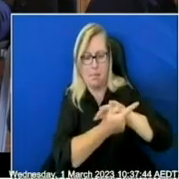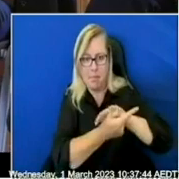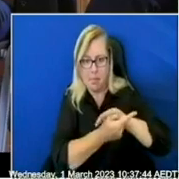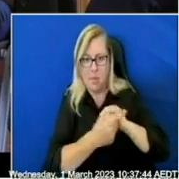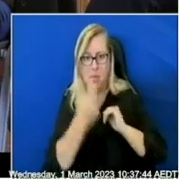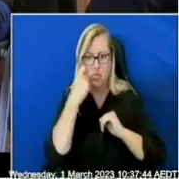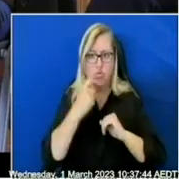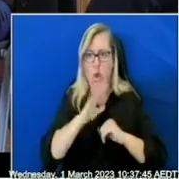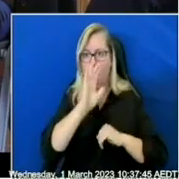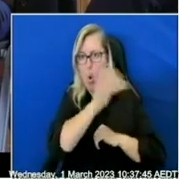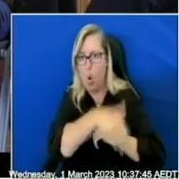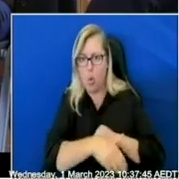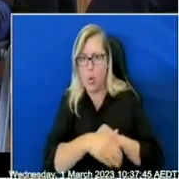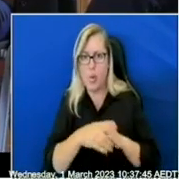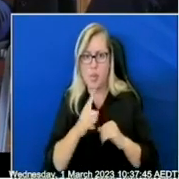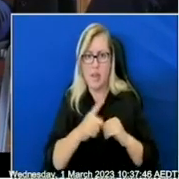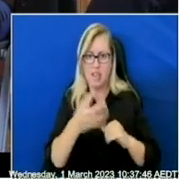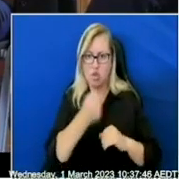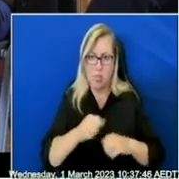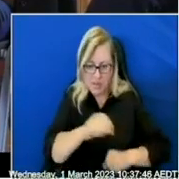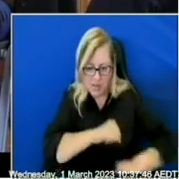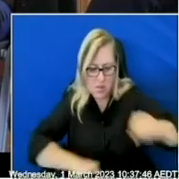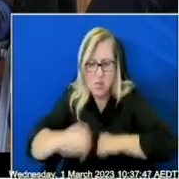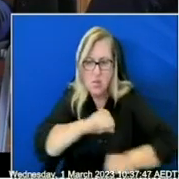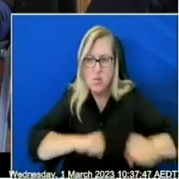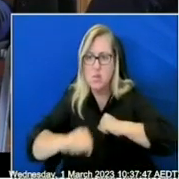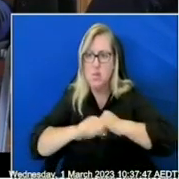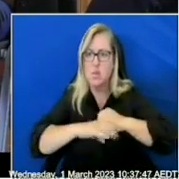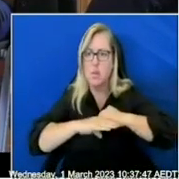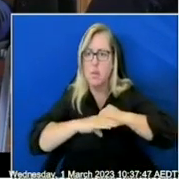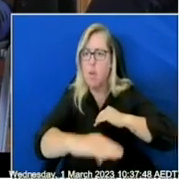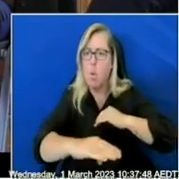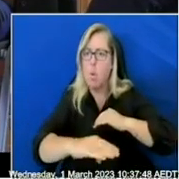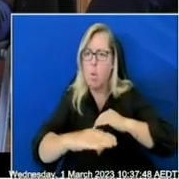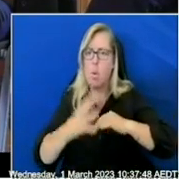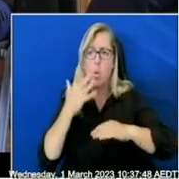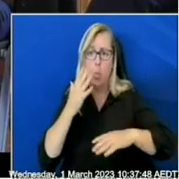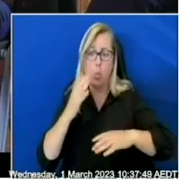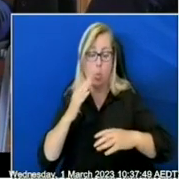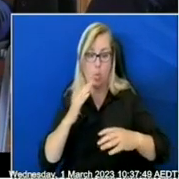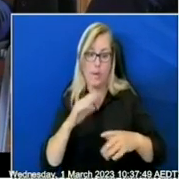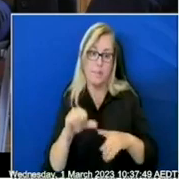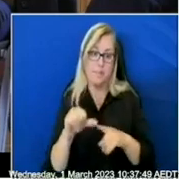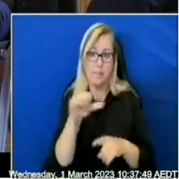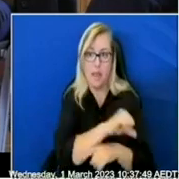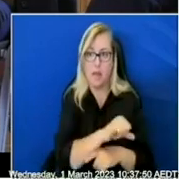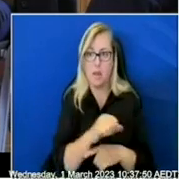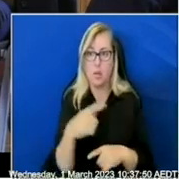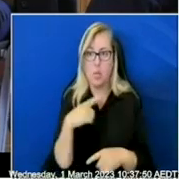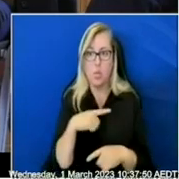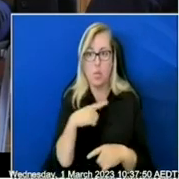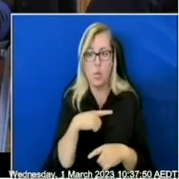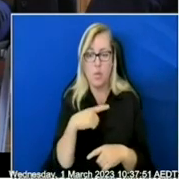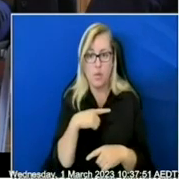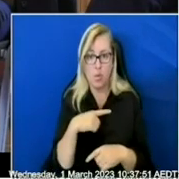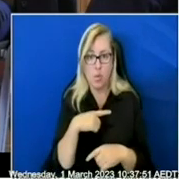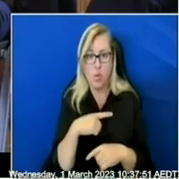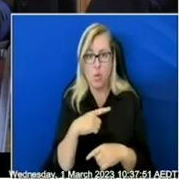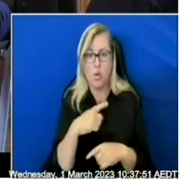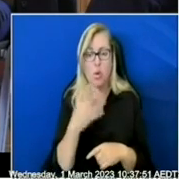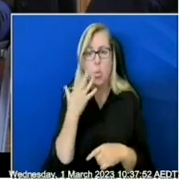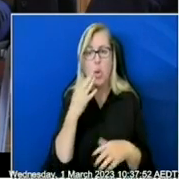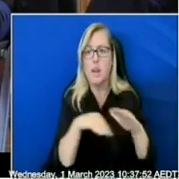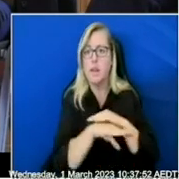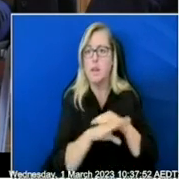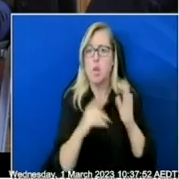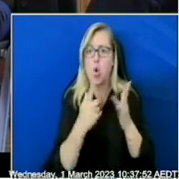floors when she came back because once she was in the orphanage, they said she was a good girl and they did sports